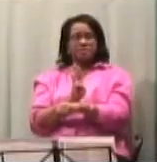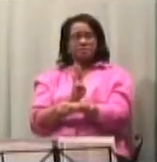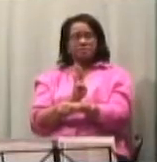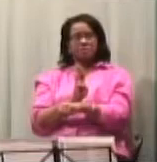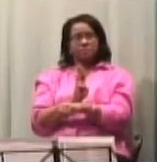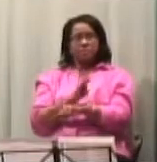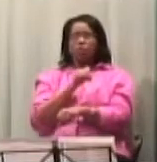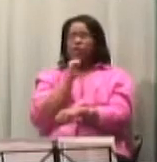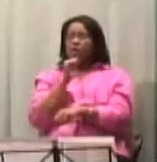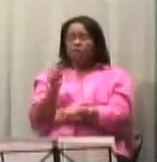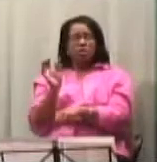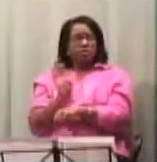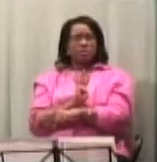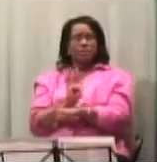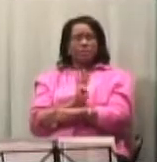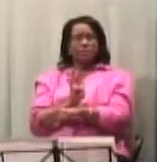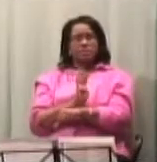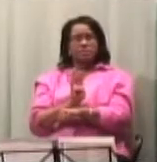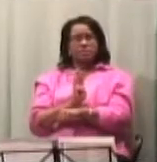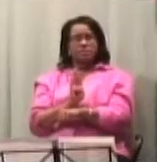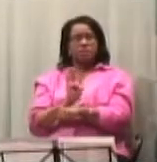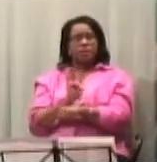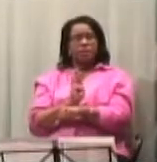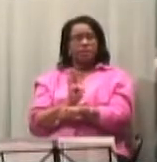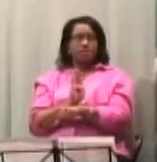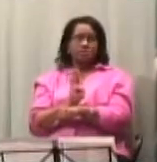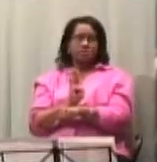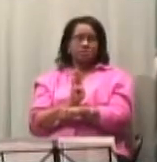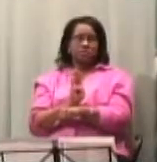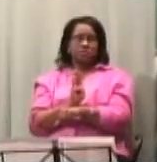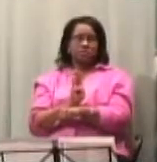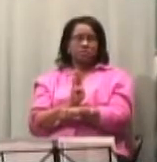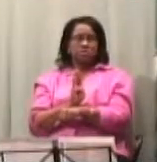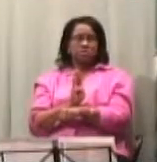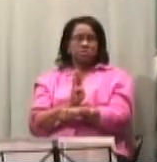corporation, they produce clients.